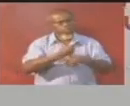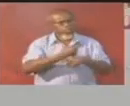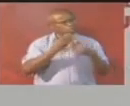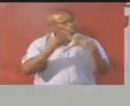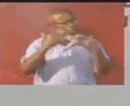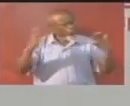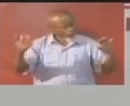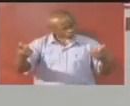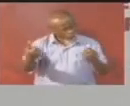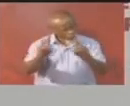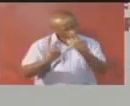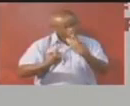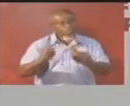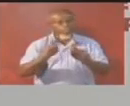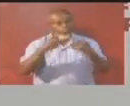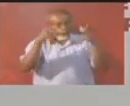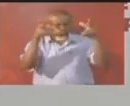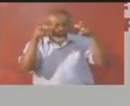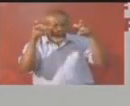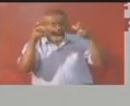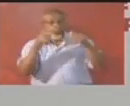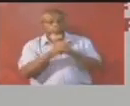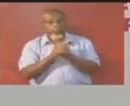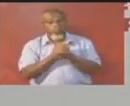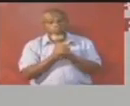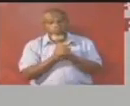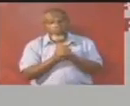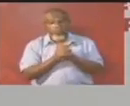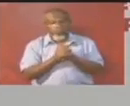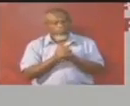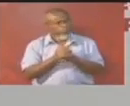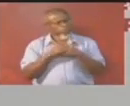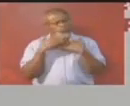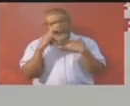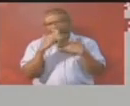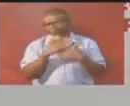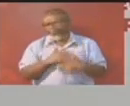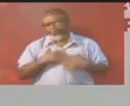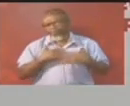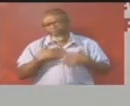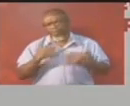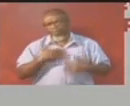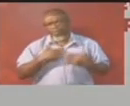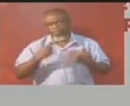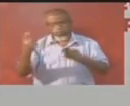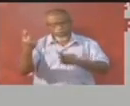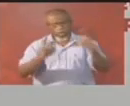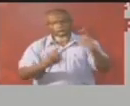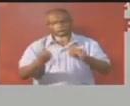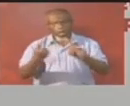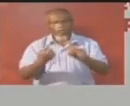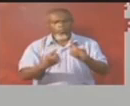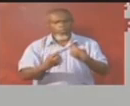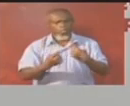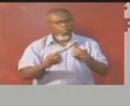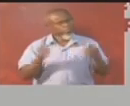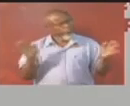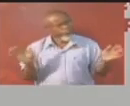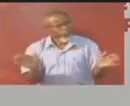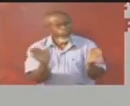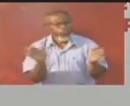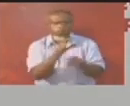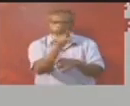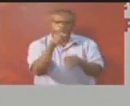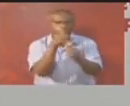us. We really do appreciate your presence at these conferences each week. We urge everyone to do their part to